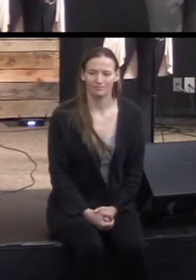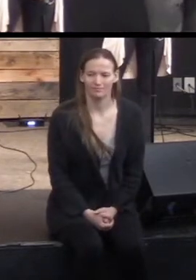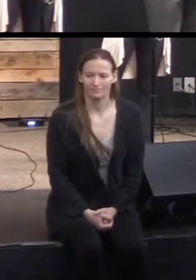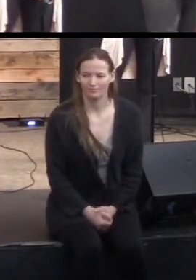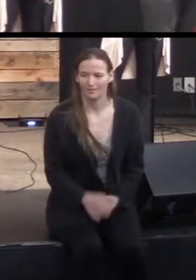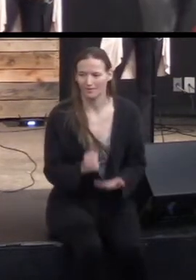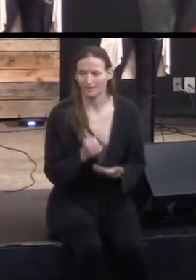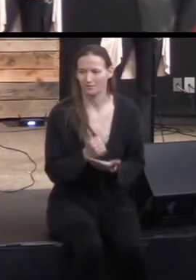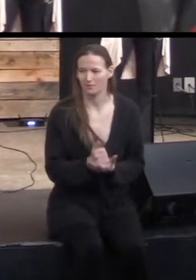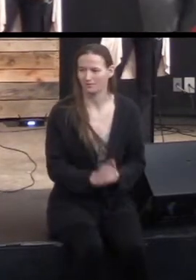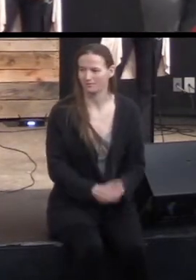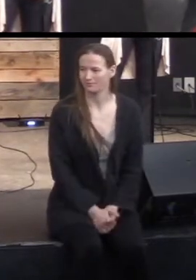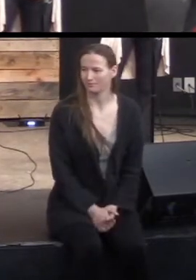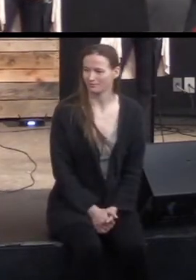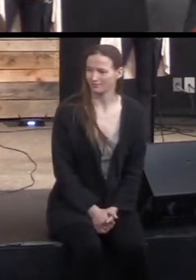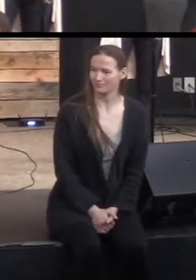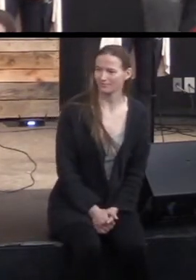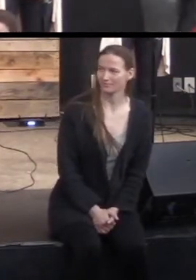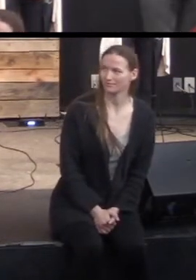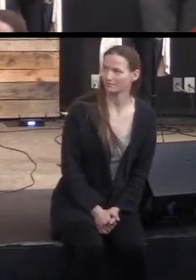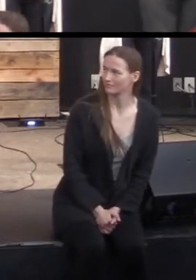Amen.